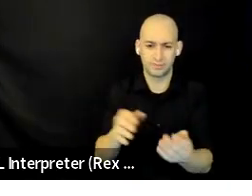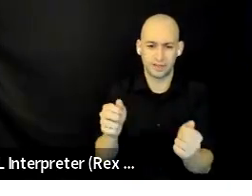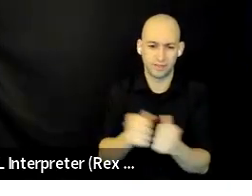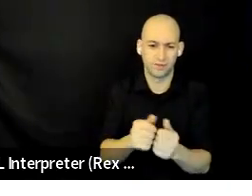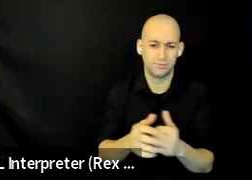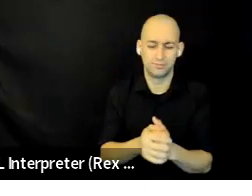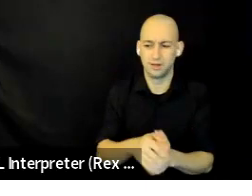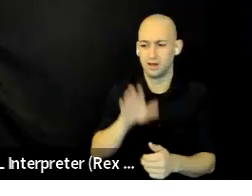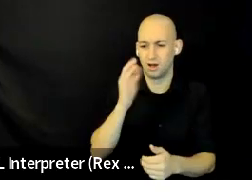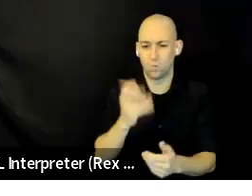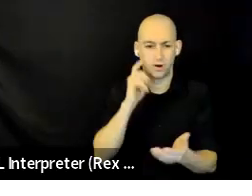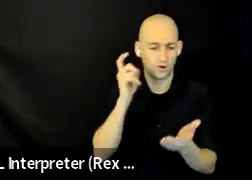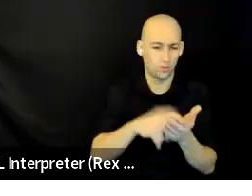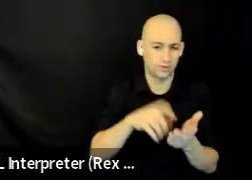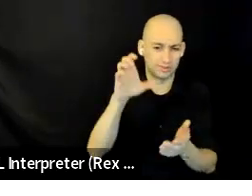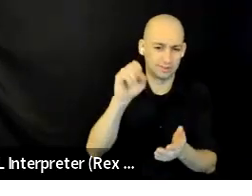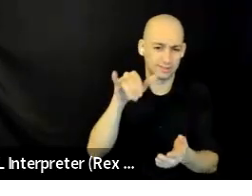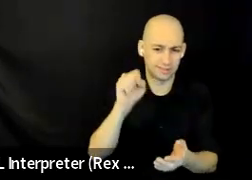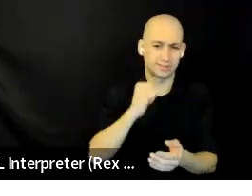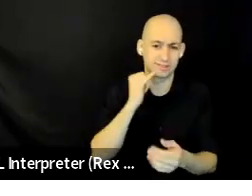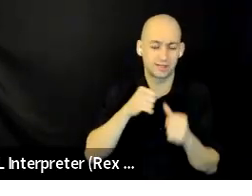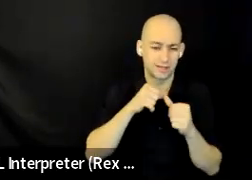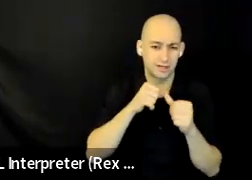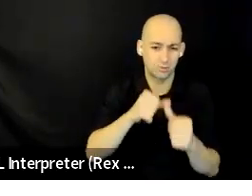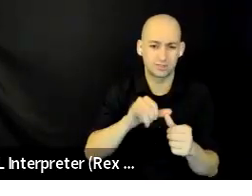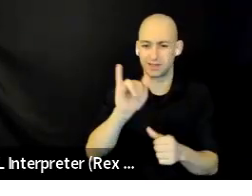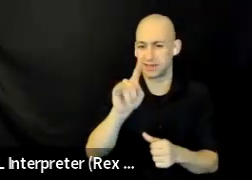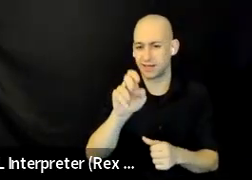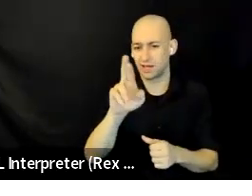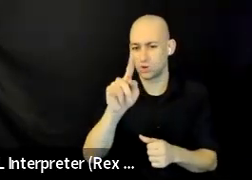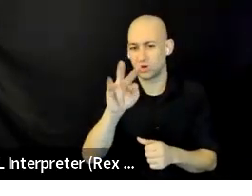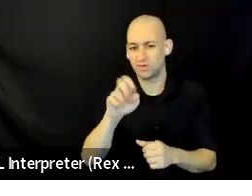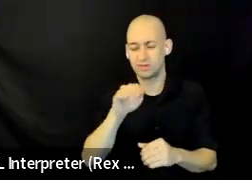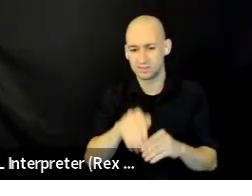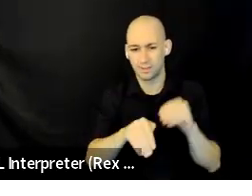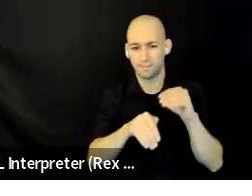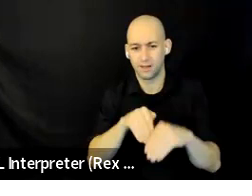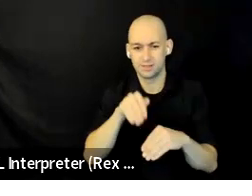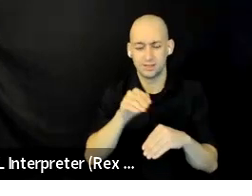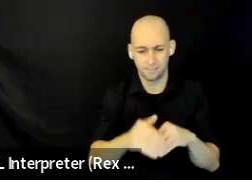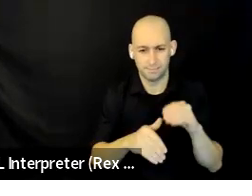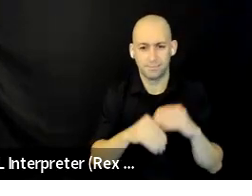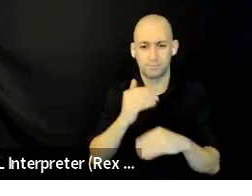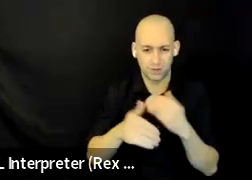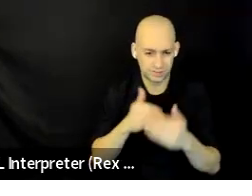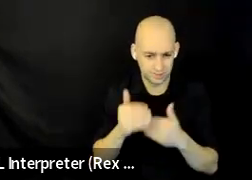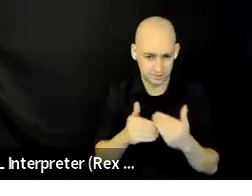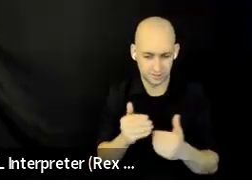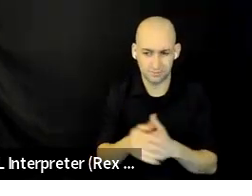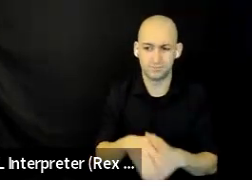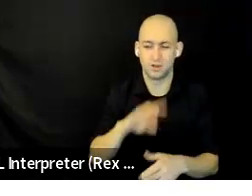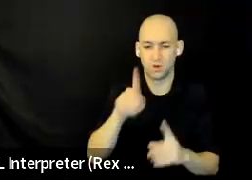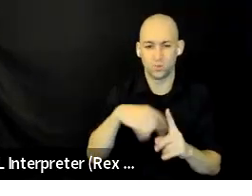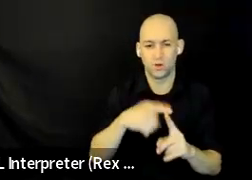I did want to note that CSIS is a continuous and iterative process. Once we finalize these documents, we're going to be